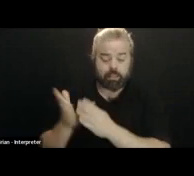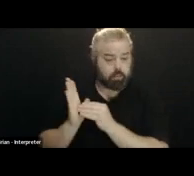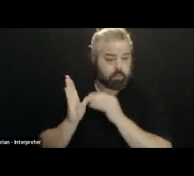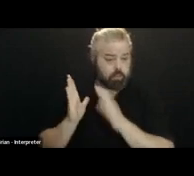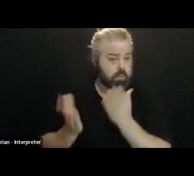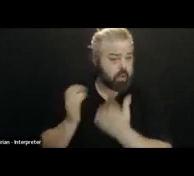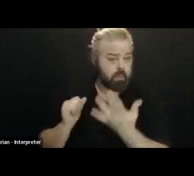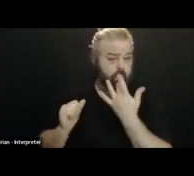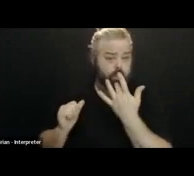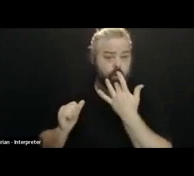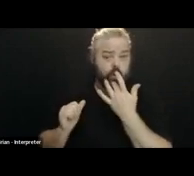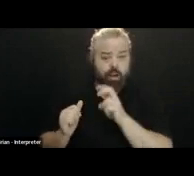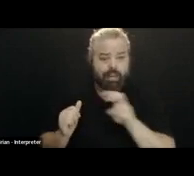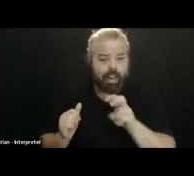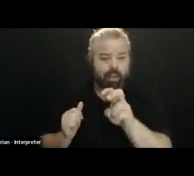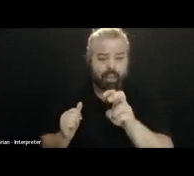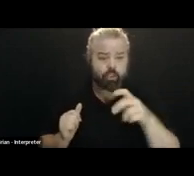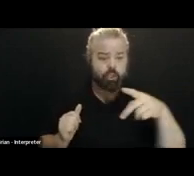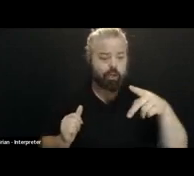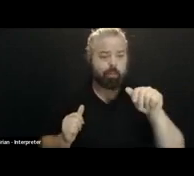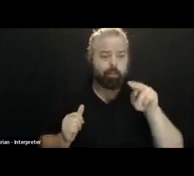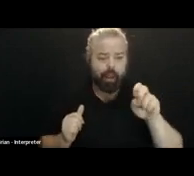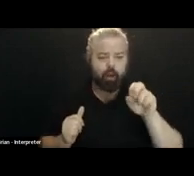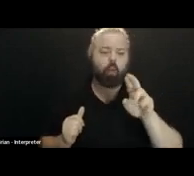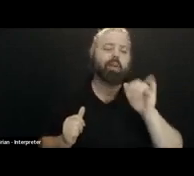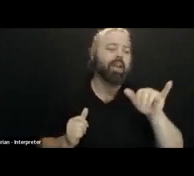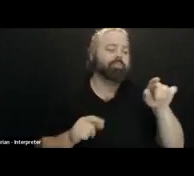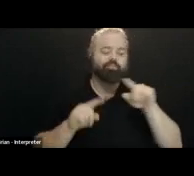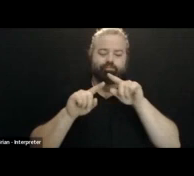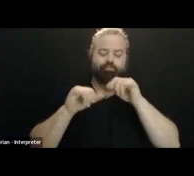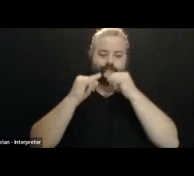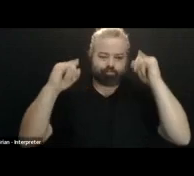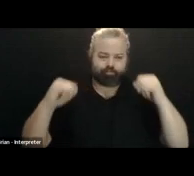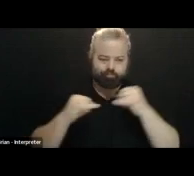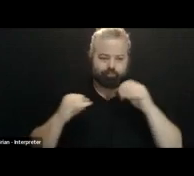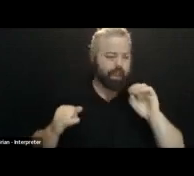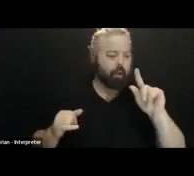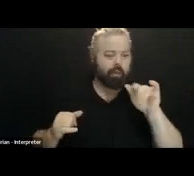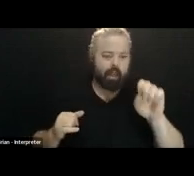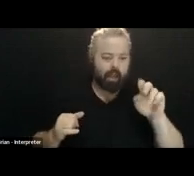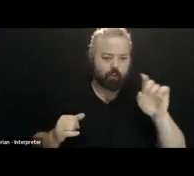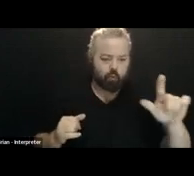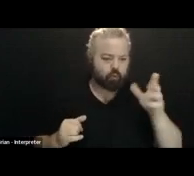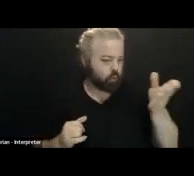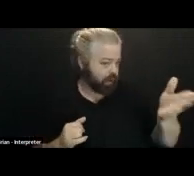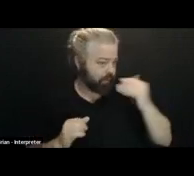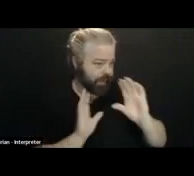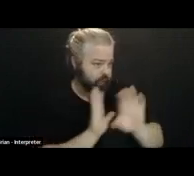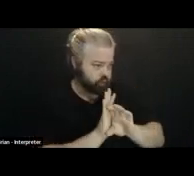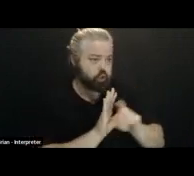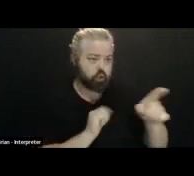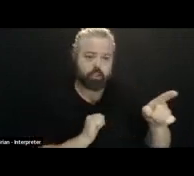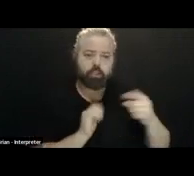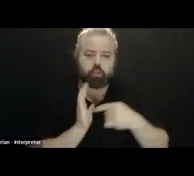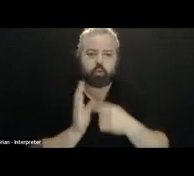use the navigation pane or the outline tool. And I've got a picture up here on the slide that shows both